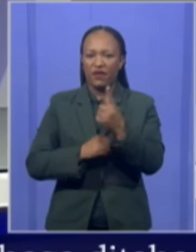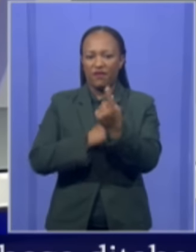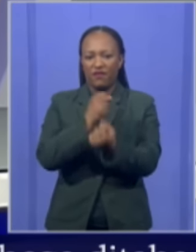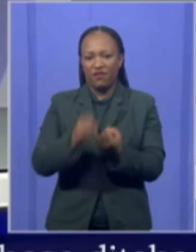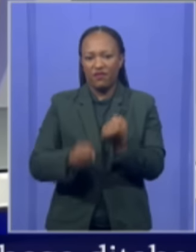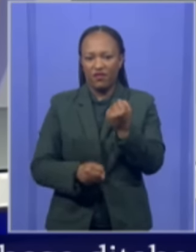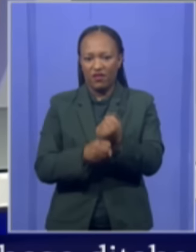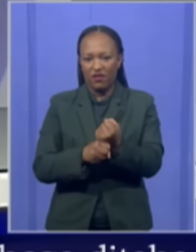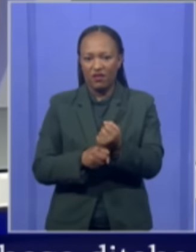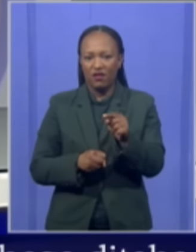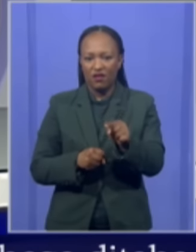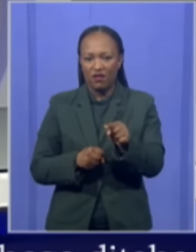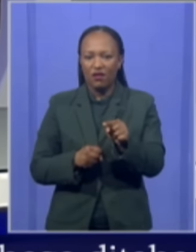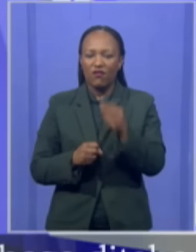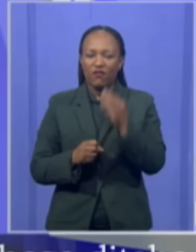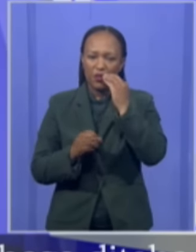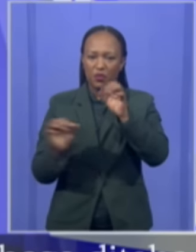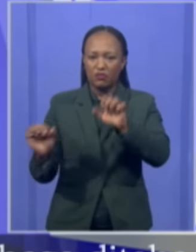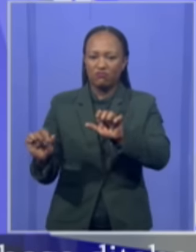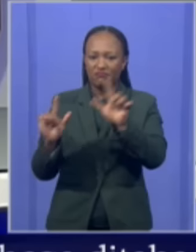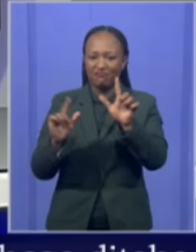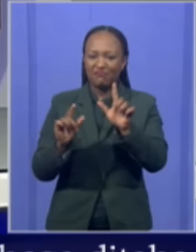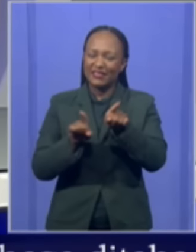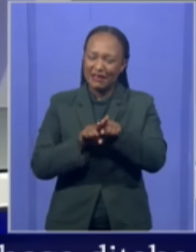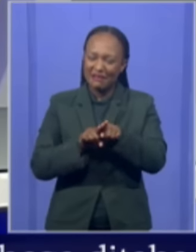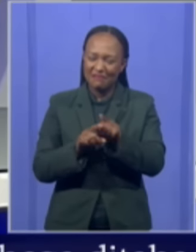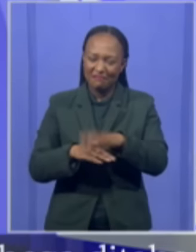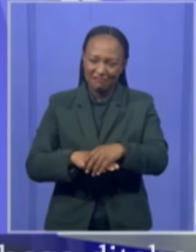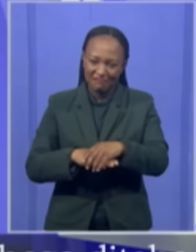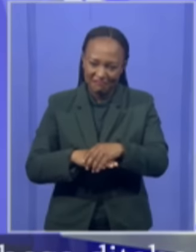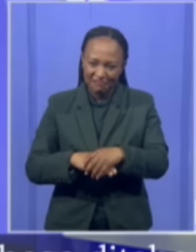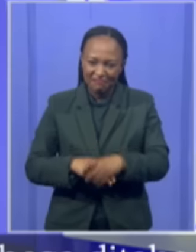75 ya kgašo. Ke la ka leo Thobele.